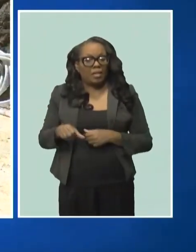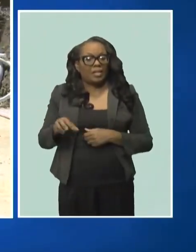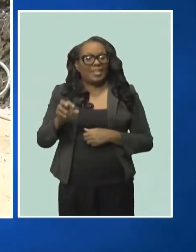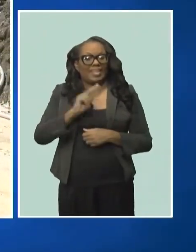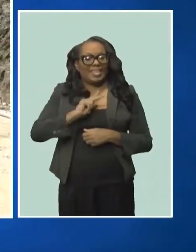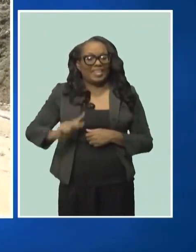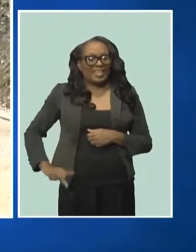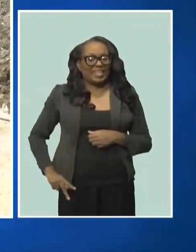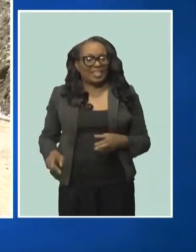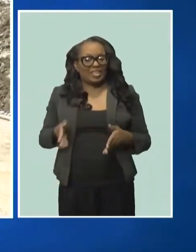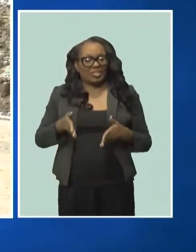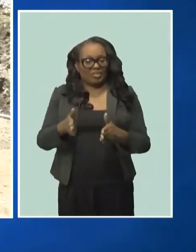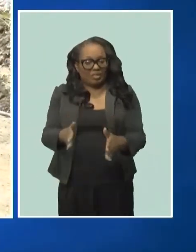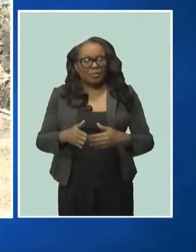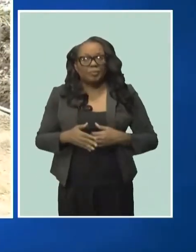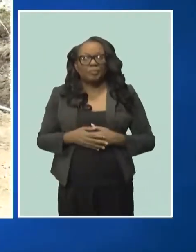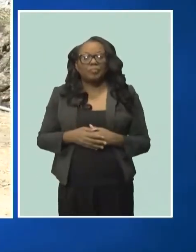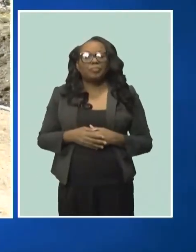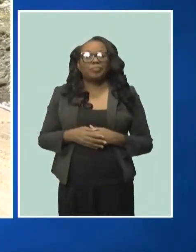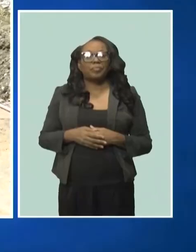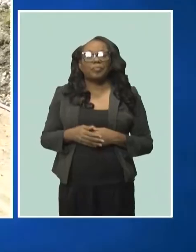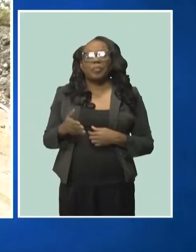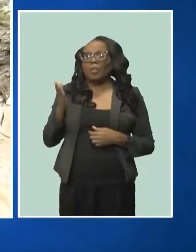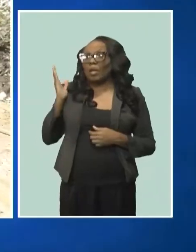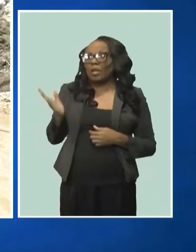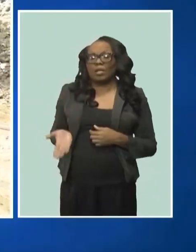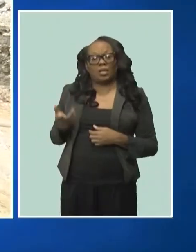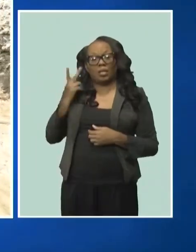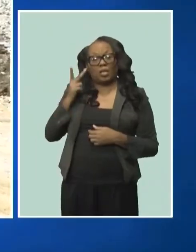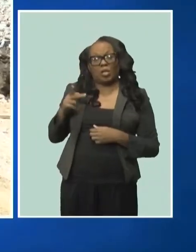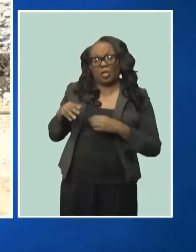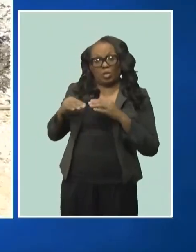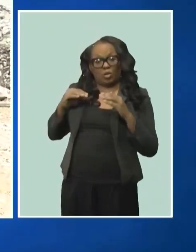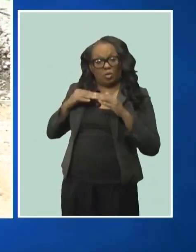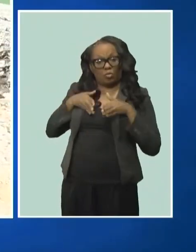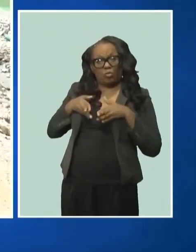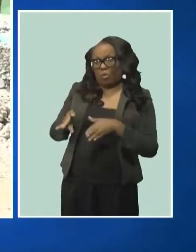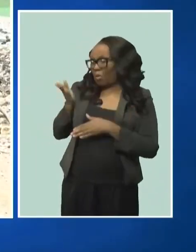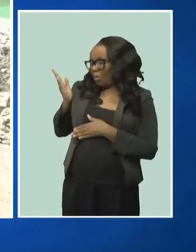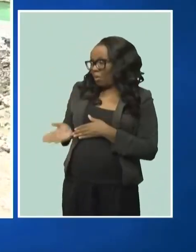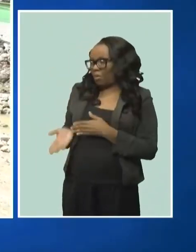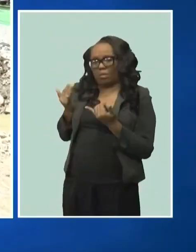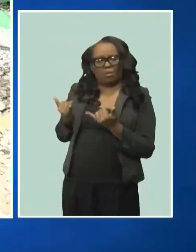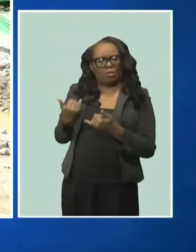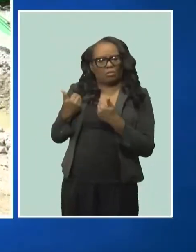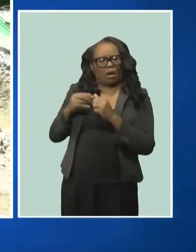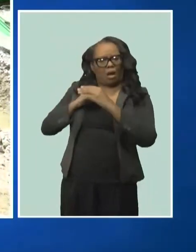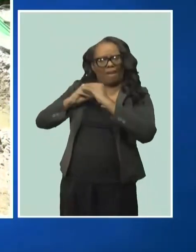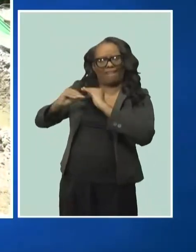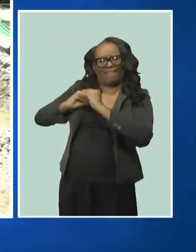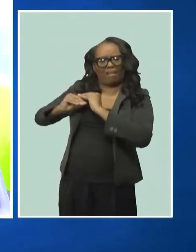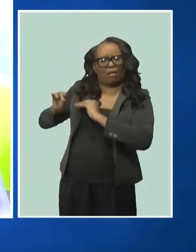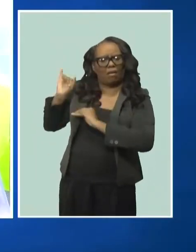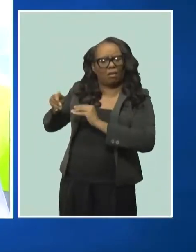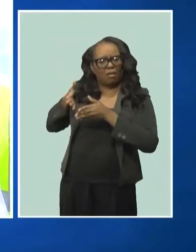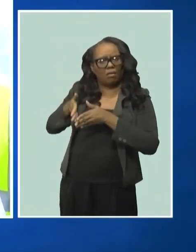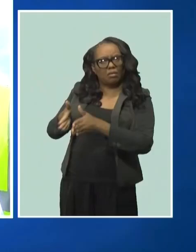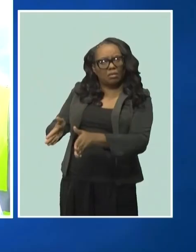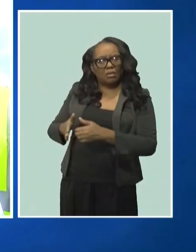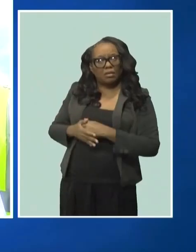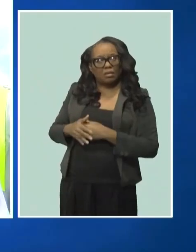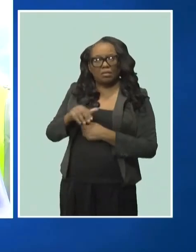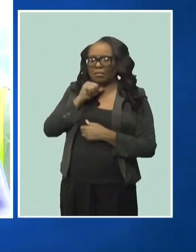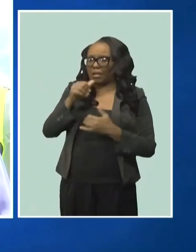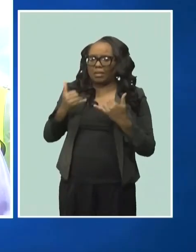Water leak plus excavations led to a collapse. That work is now being repaired and, well, not